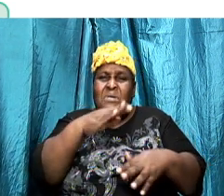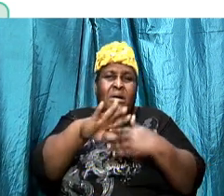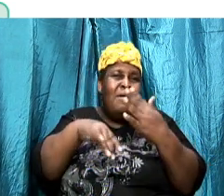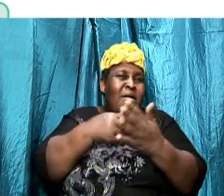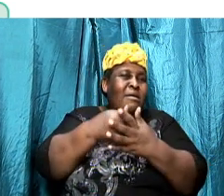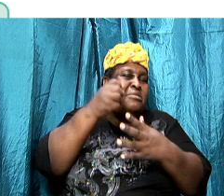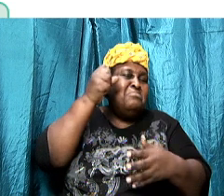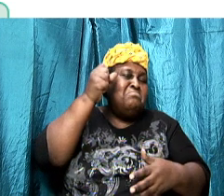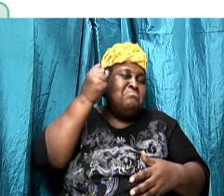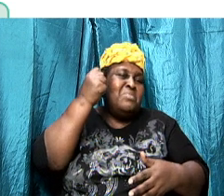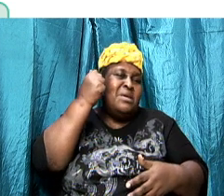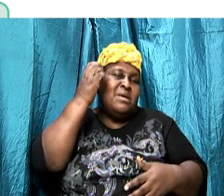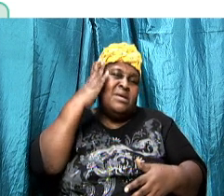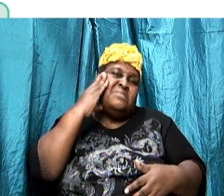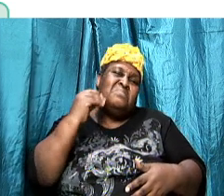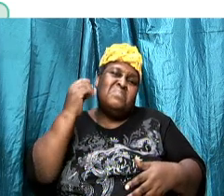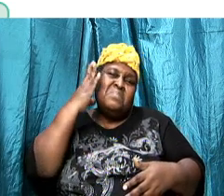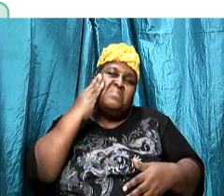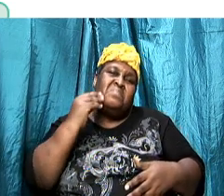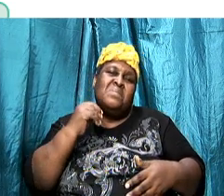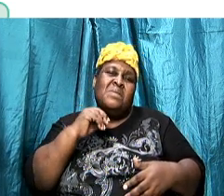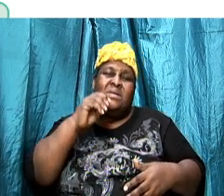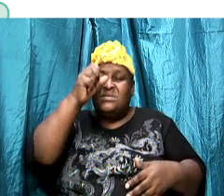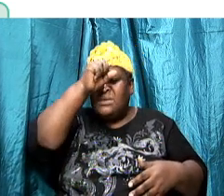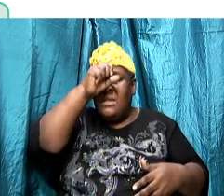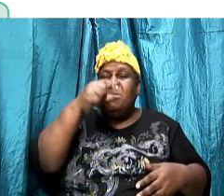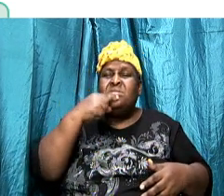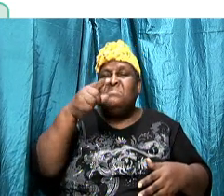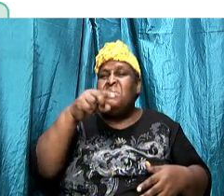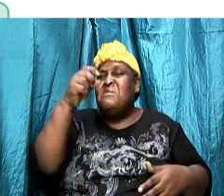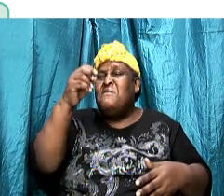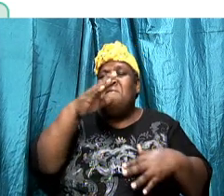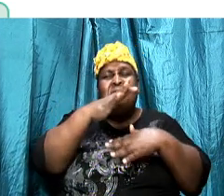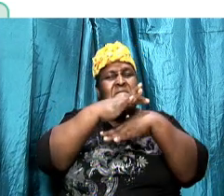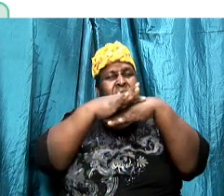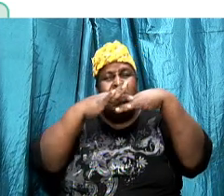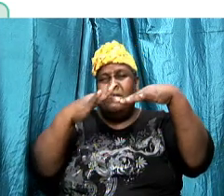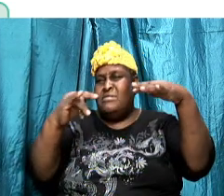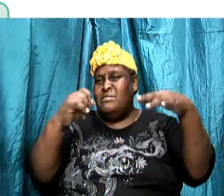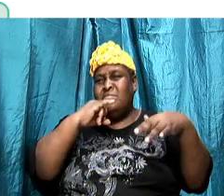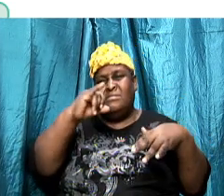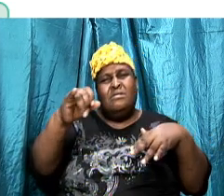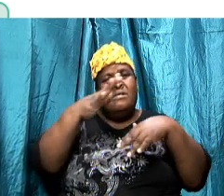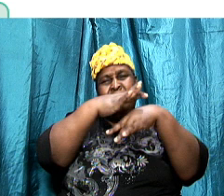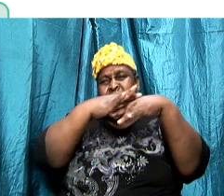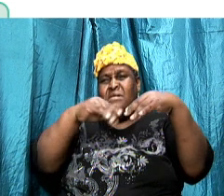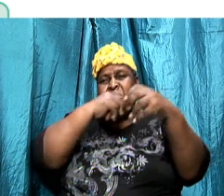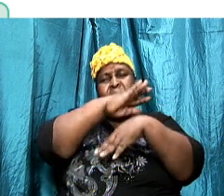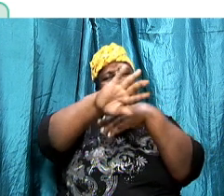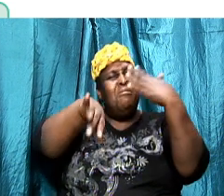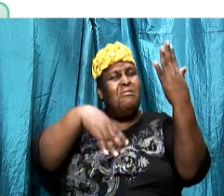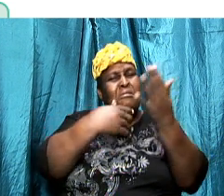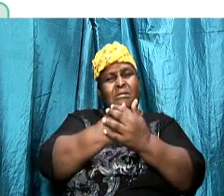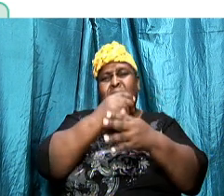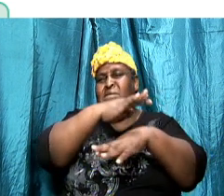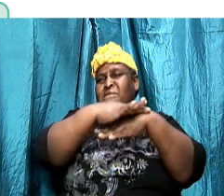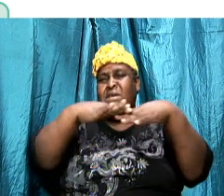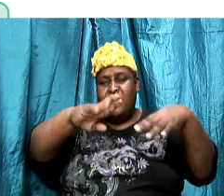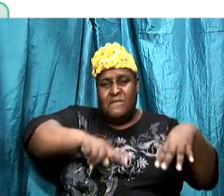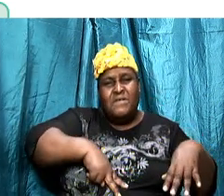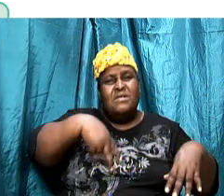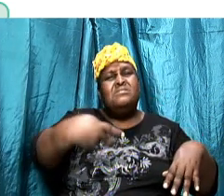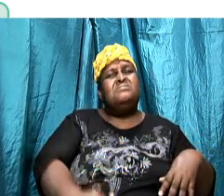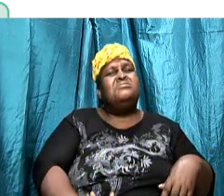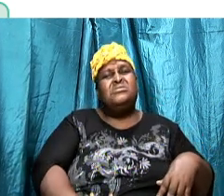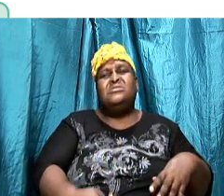he summed it up and said, vanity of vanity, all is vanity and vexation of spirit. And so this